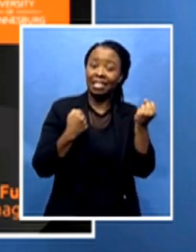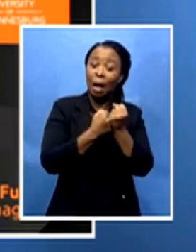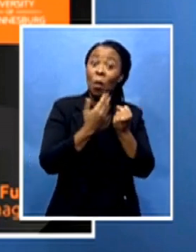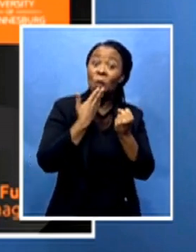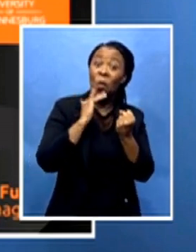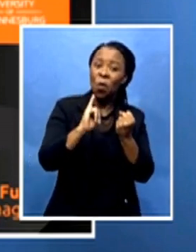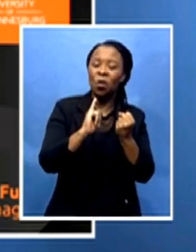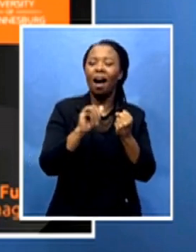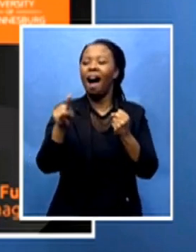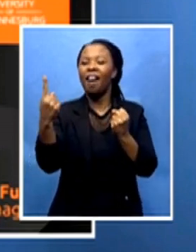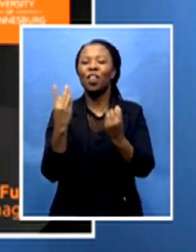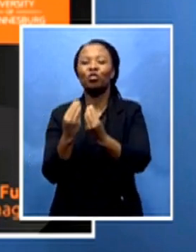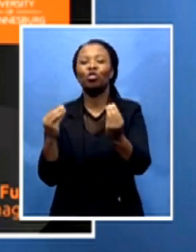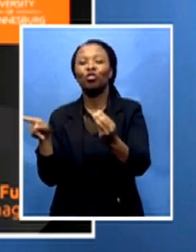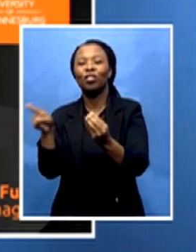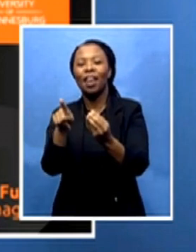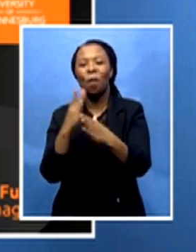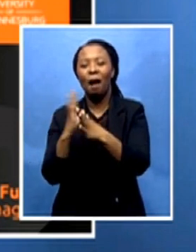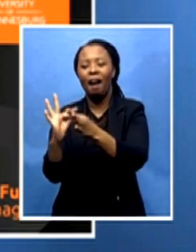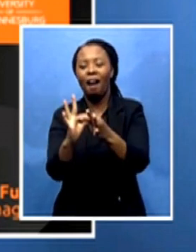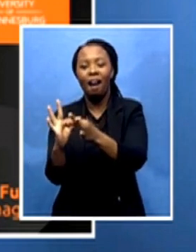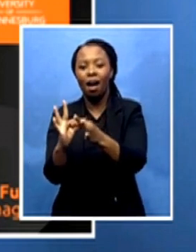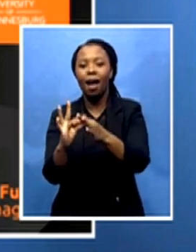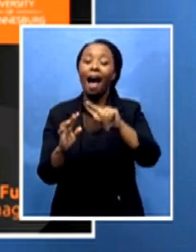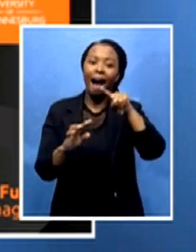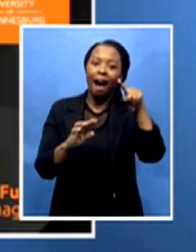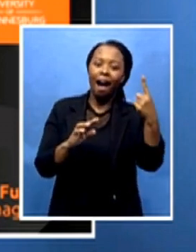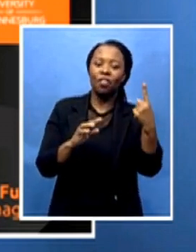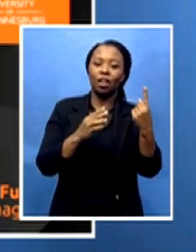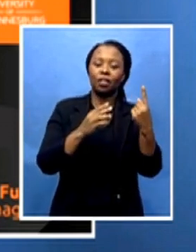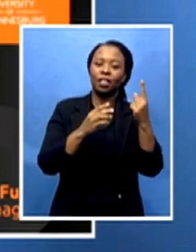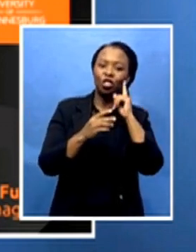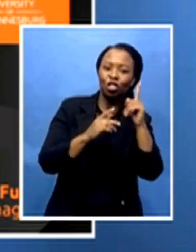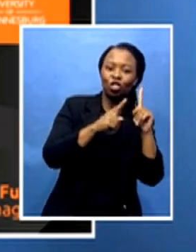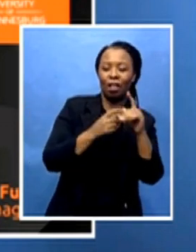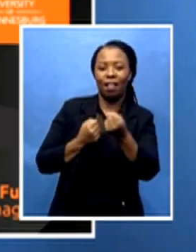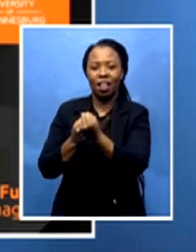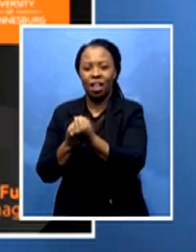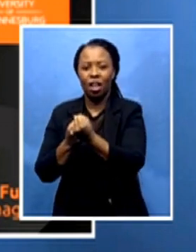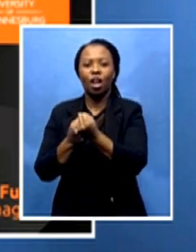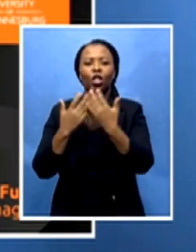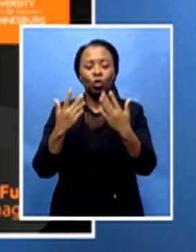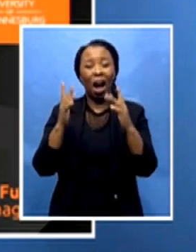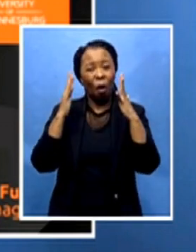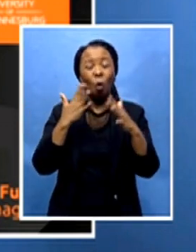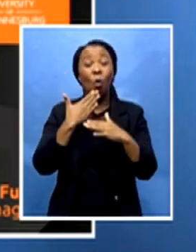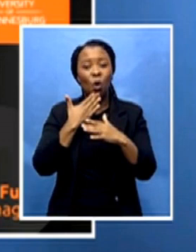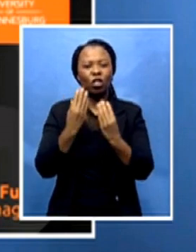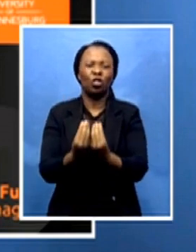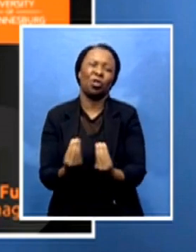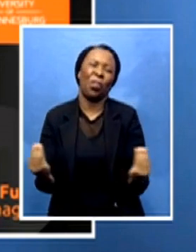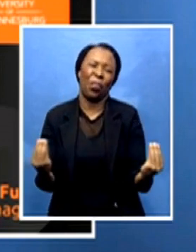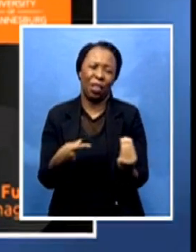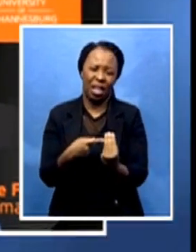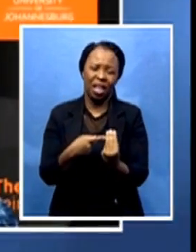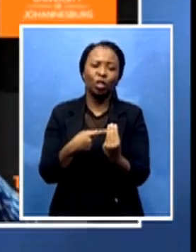and particularly our younger children. So psychosocial support at all levels, crucially important. Extremely important